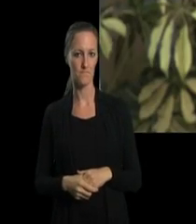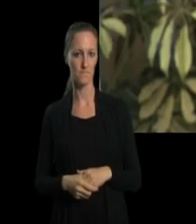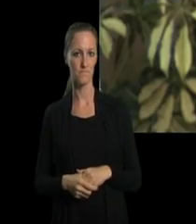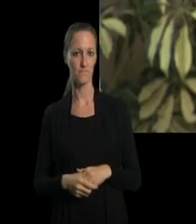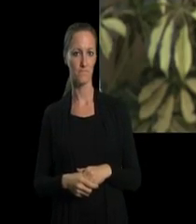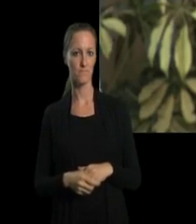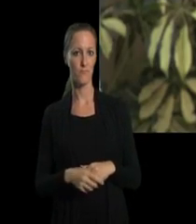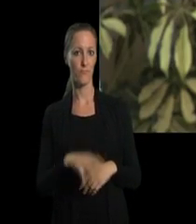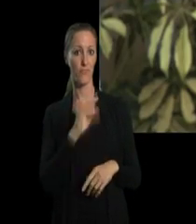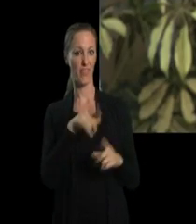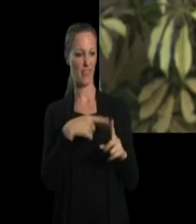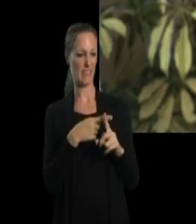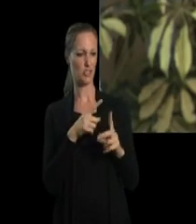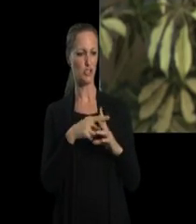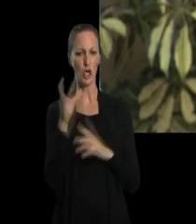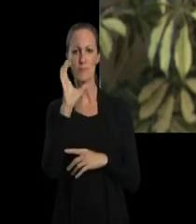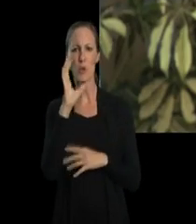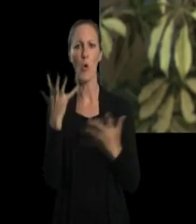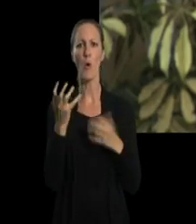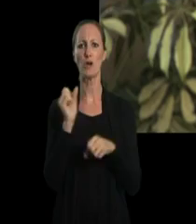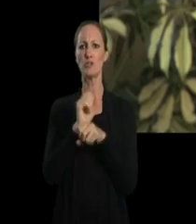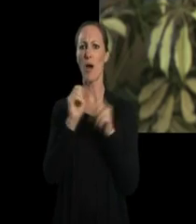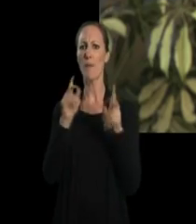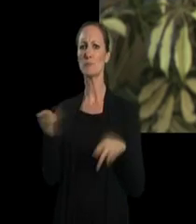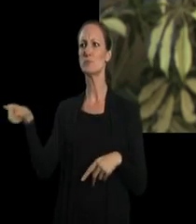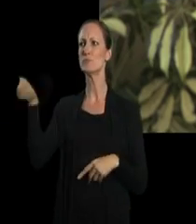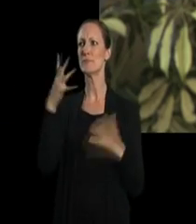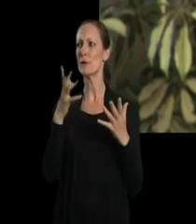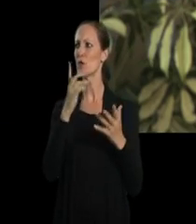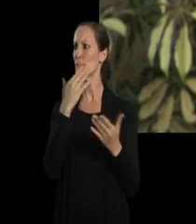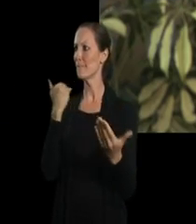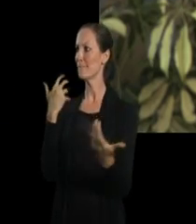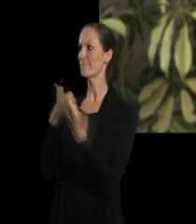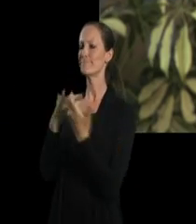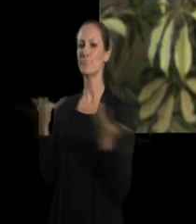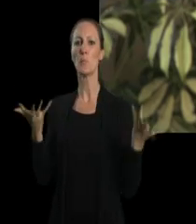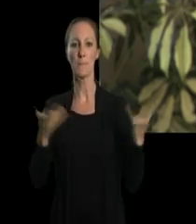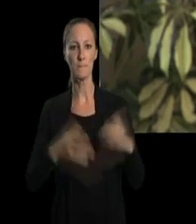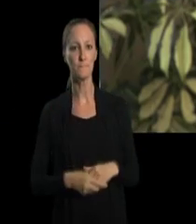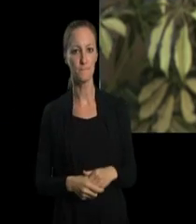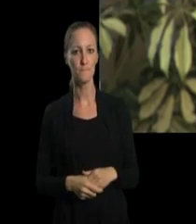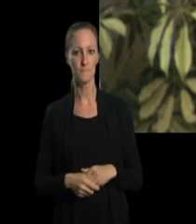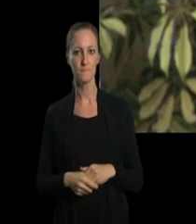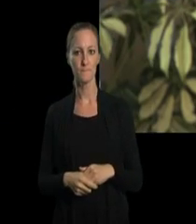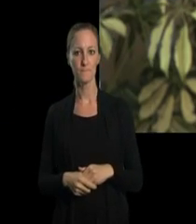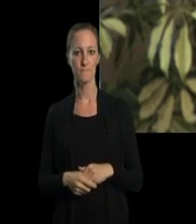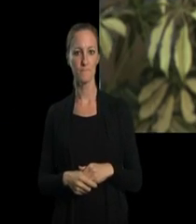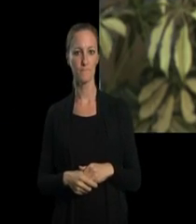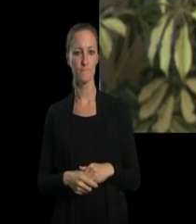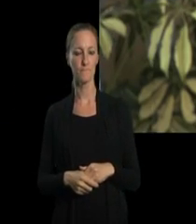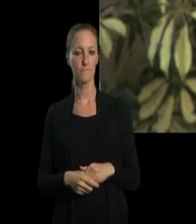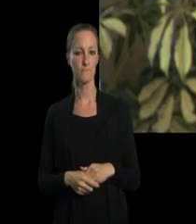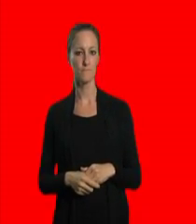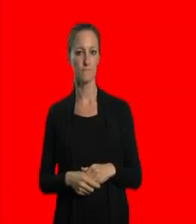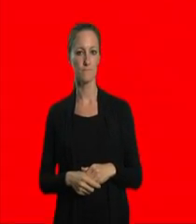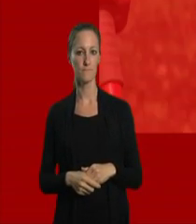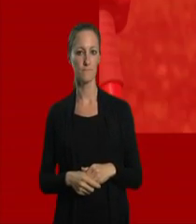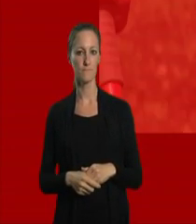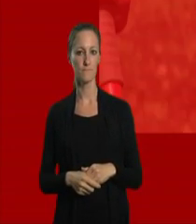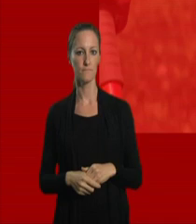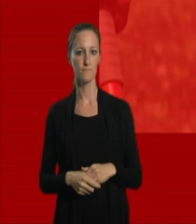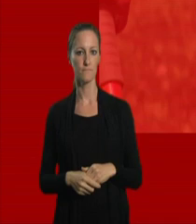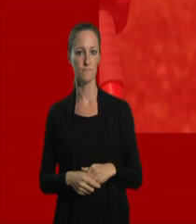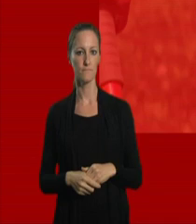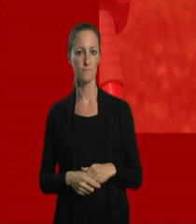and then start exploring places where those things might be of value for an employer.